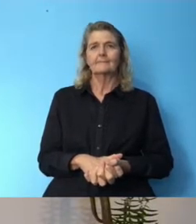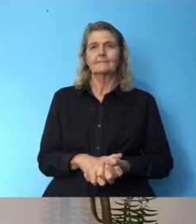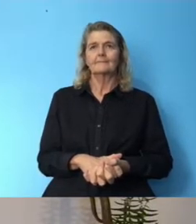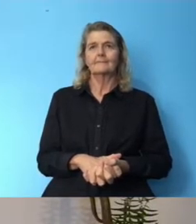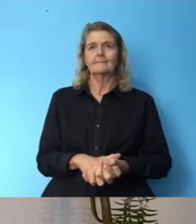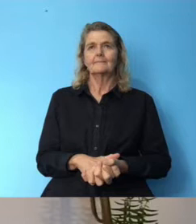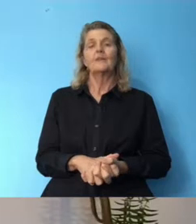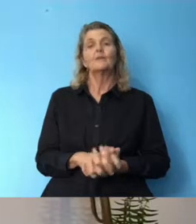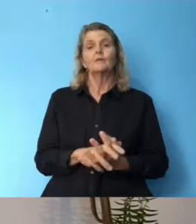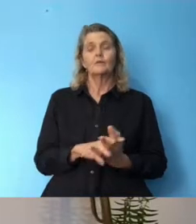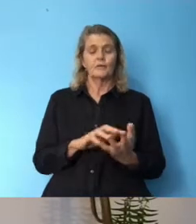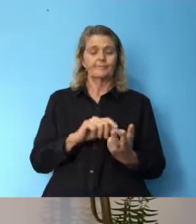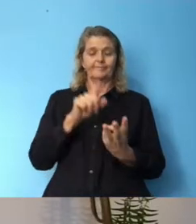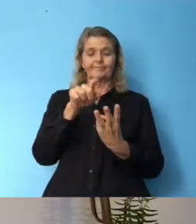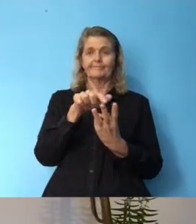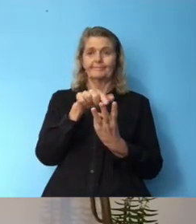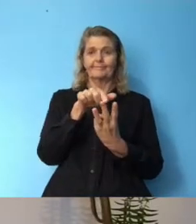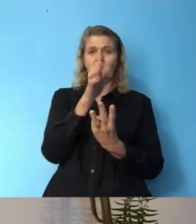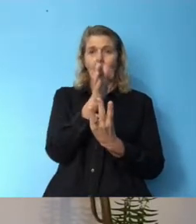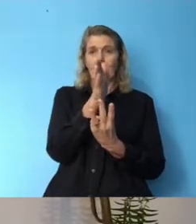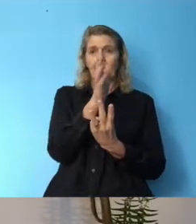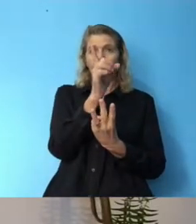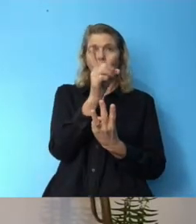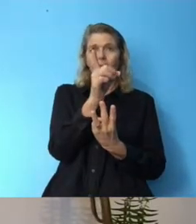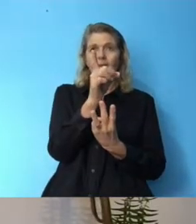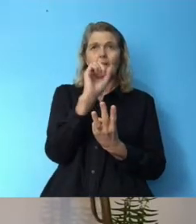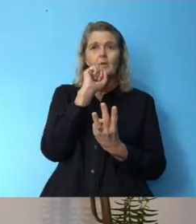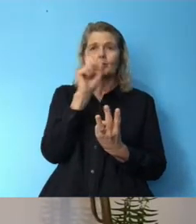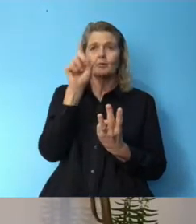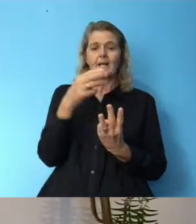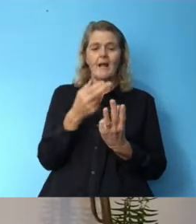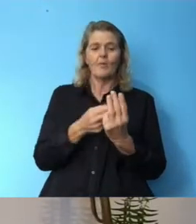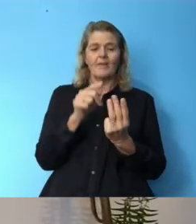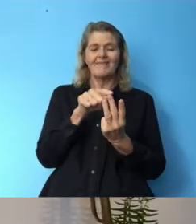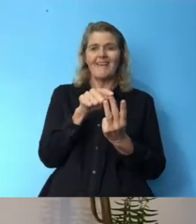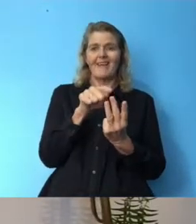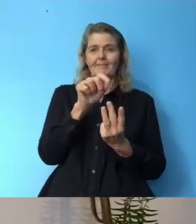this was our one in the middle, so I'll just check, bang, in the middle.